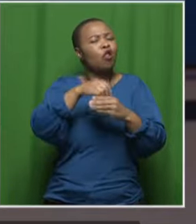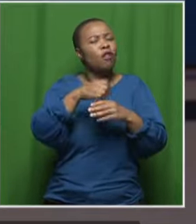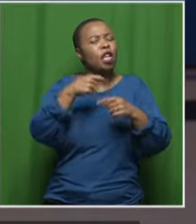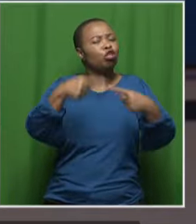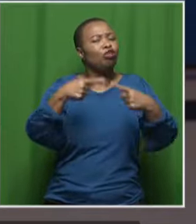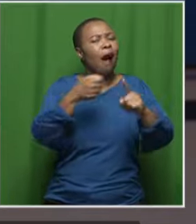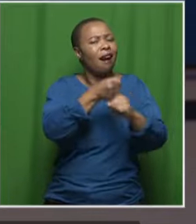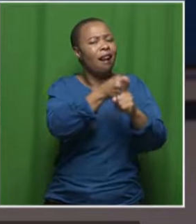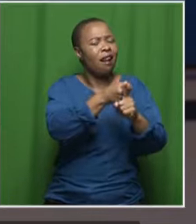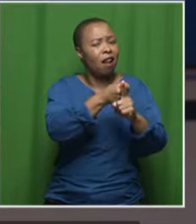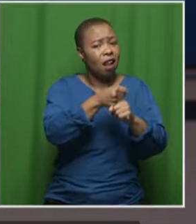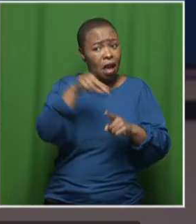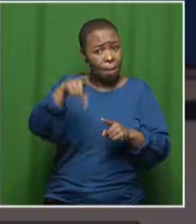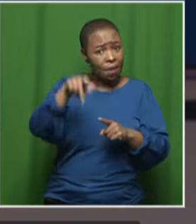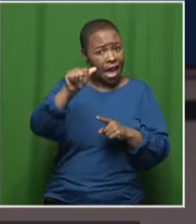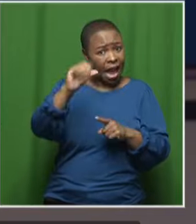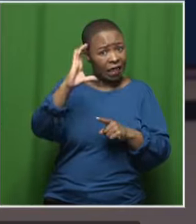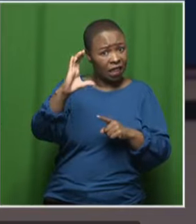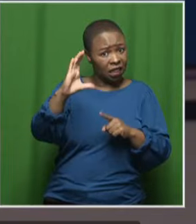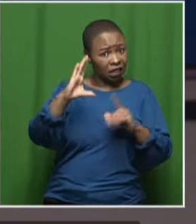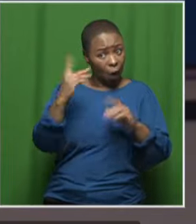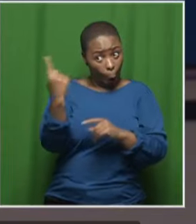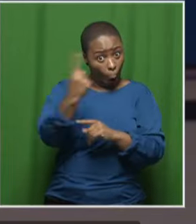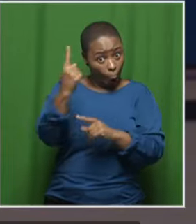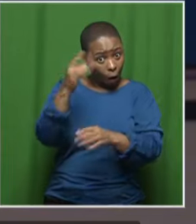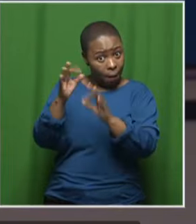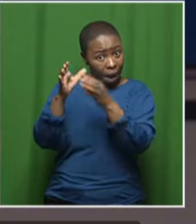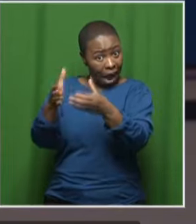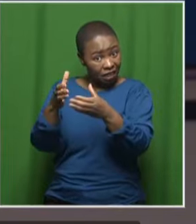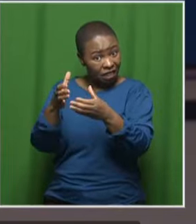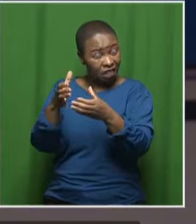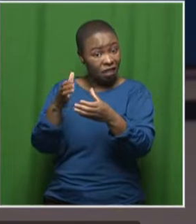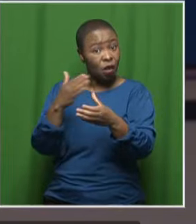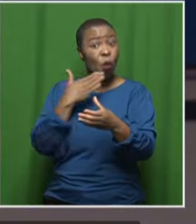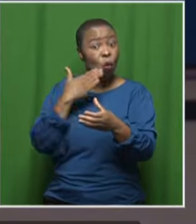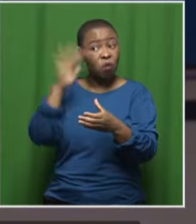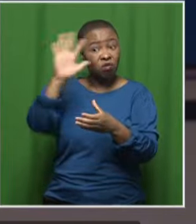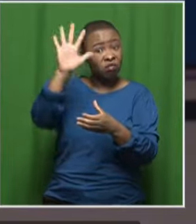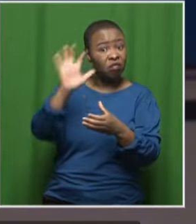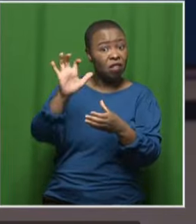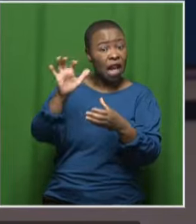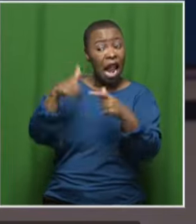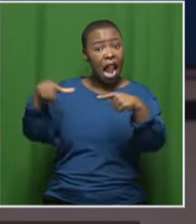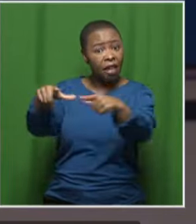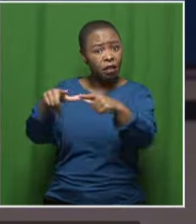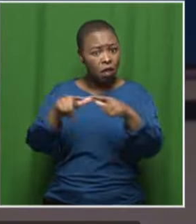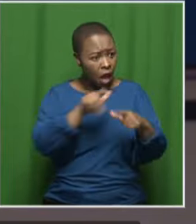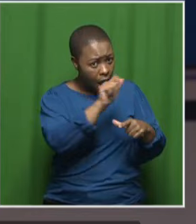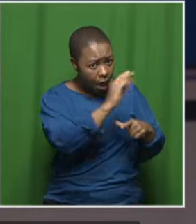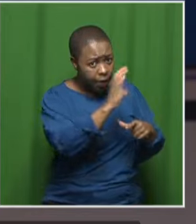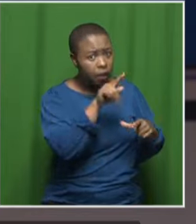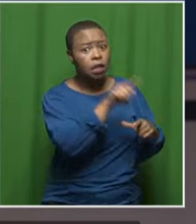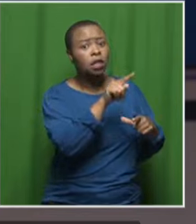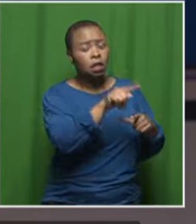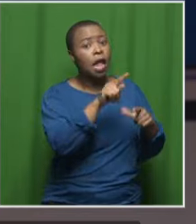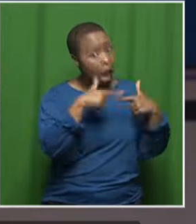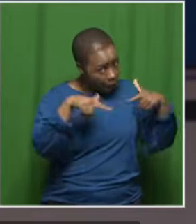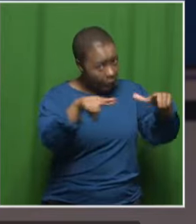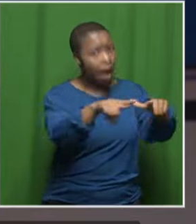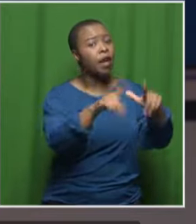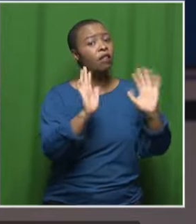that the PAC is the only party that called for, you know, the land question. Even the ANC was about the land question,